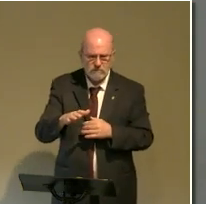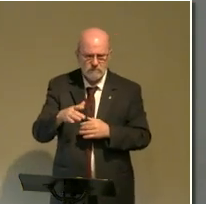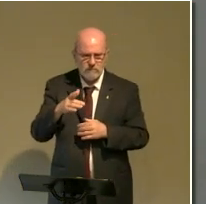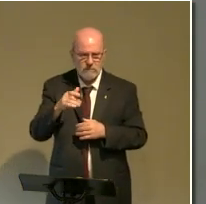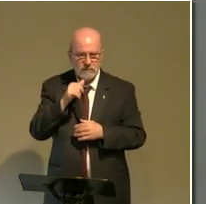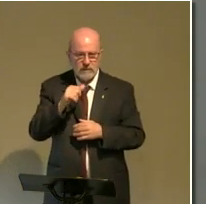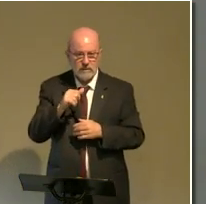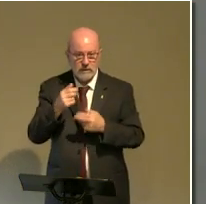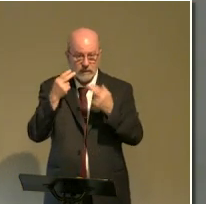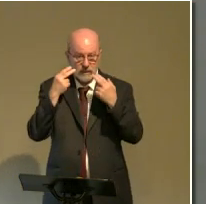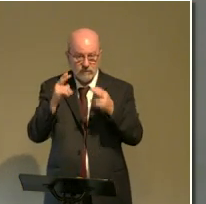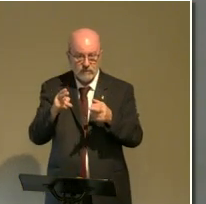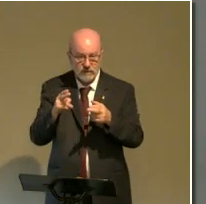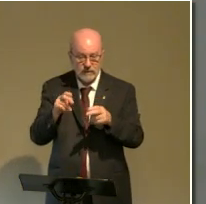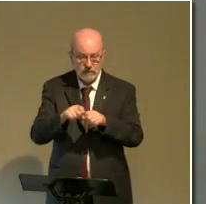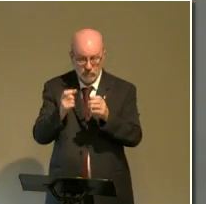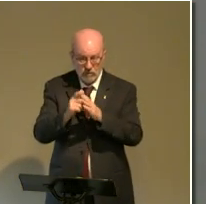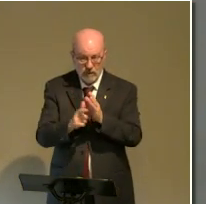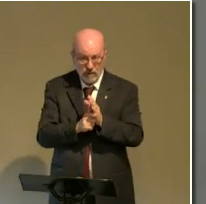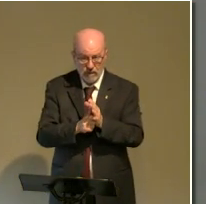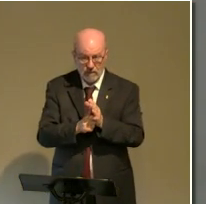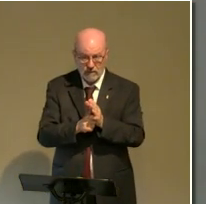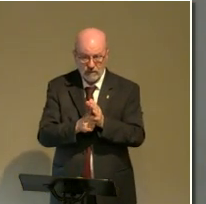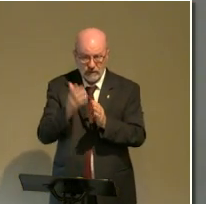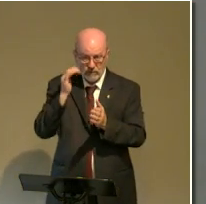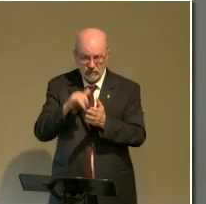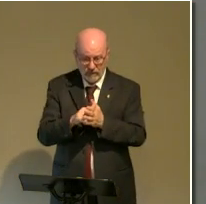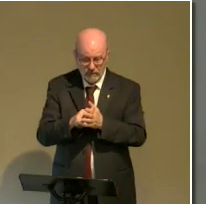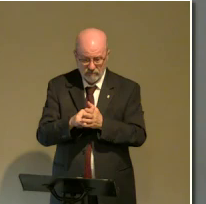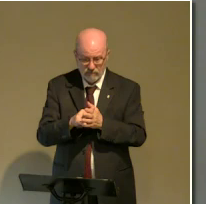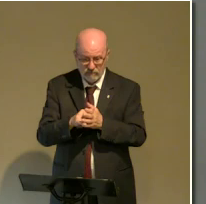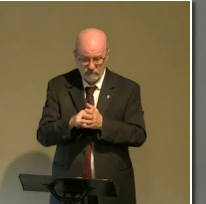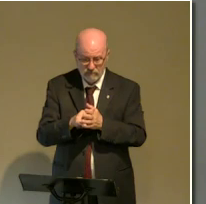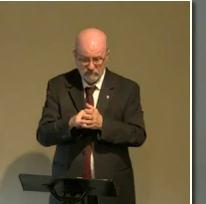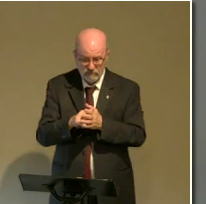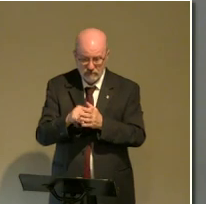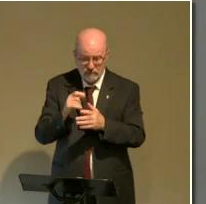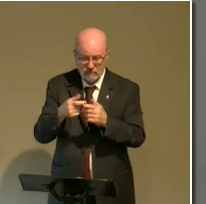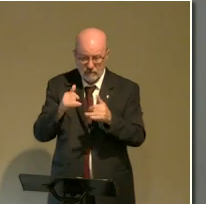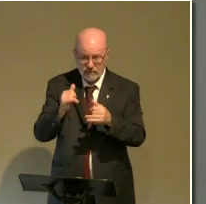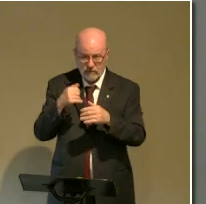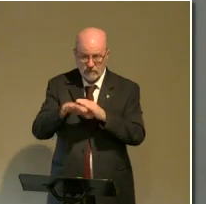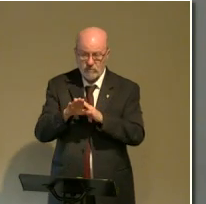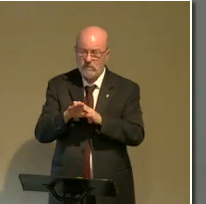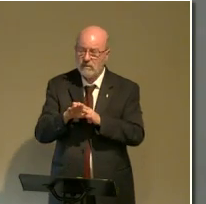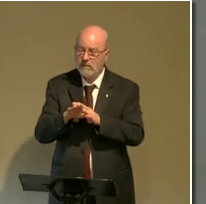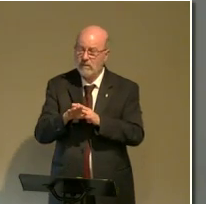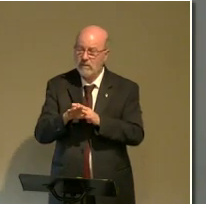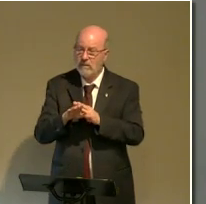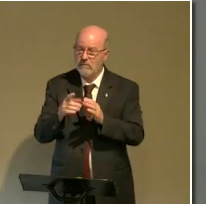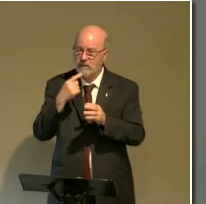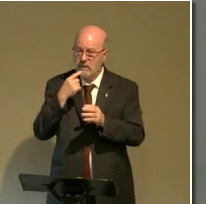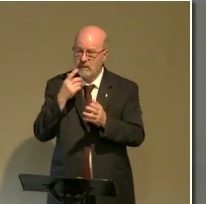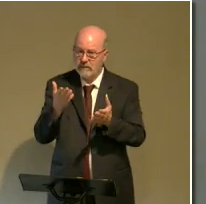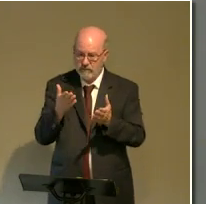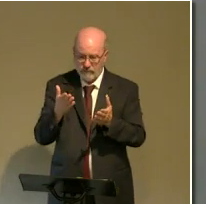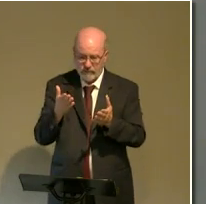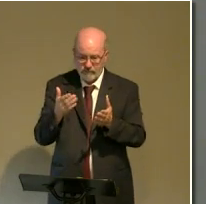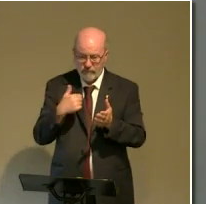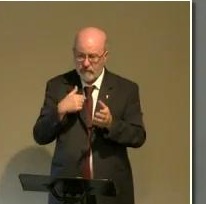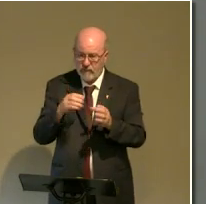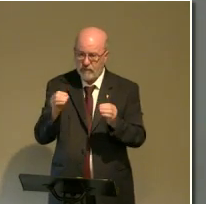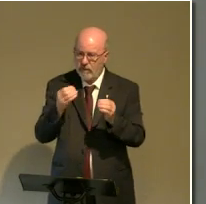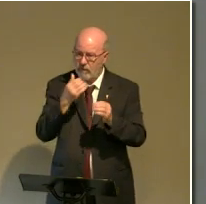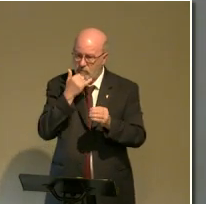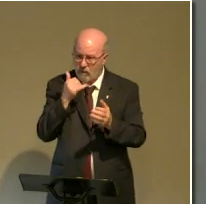because he wasn't innocent. He did break the law. He knows that. But he still went through it. But he's saying here, hey, I didn't do